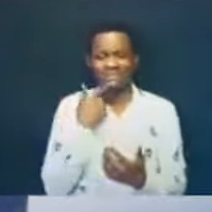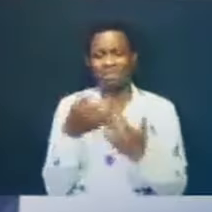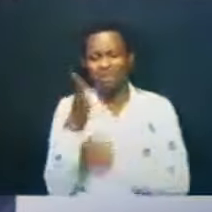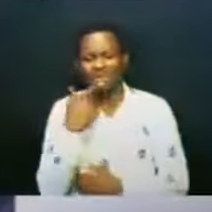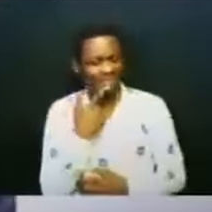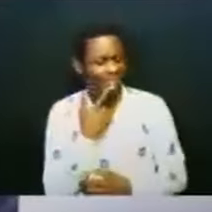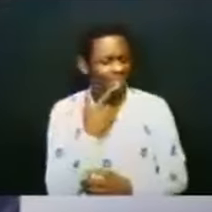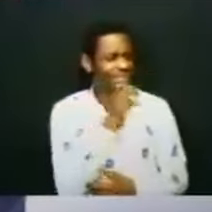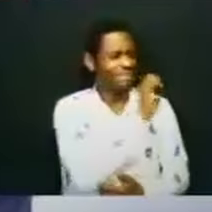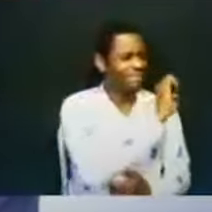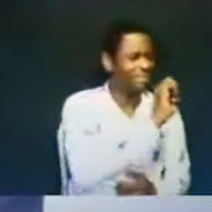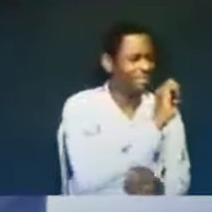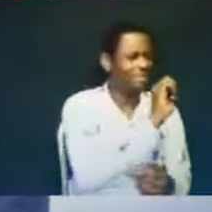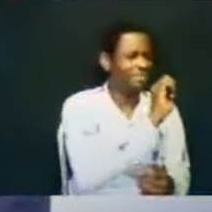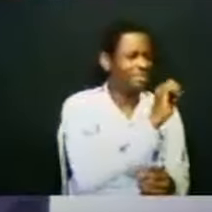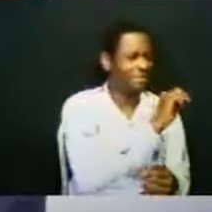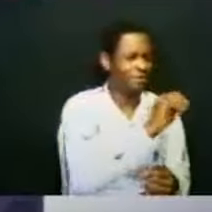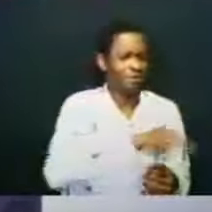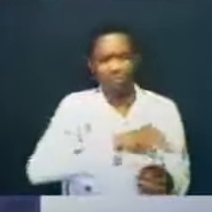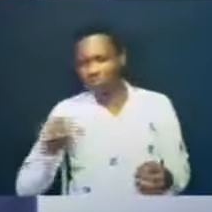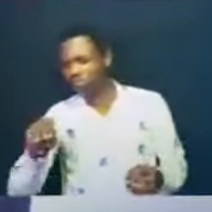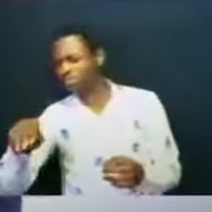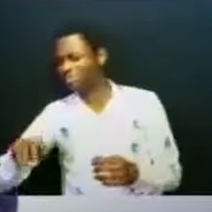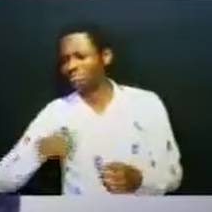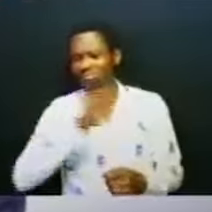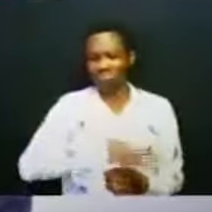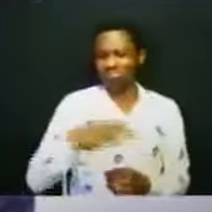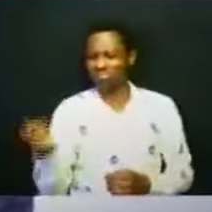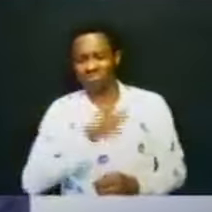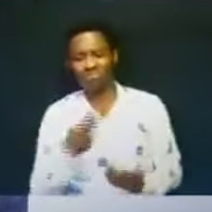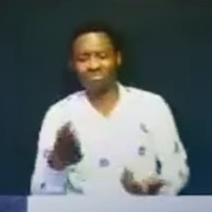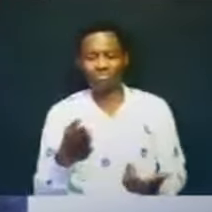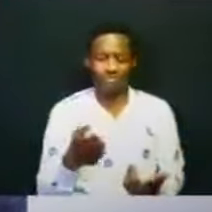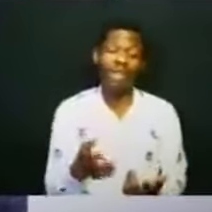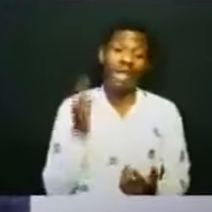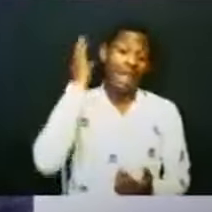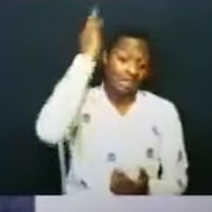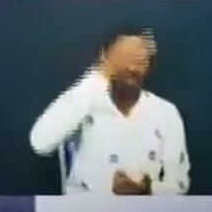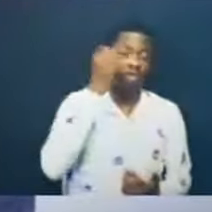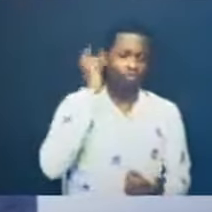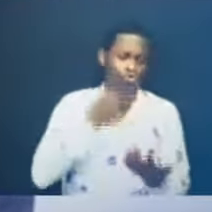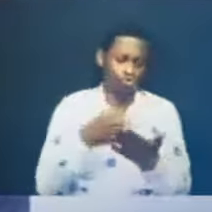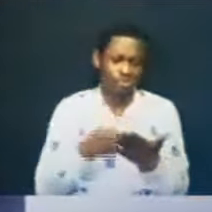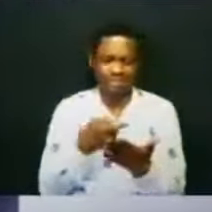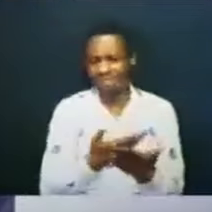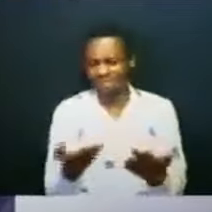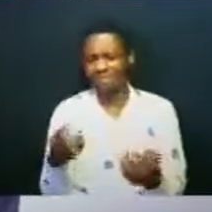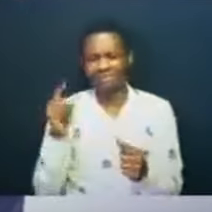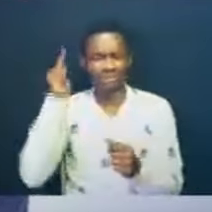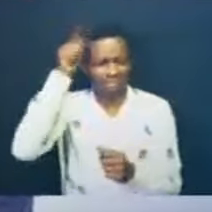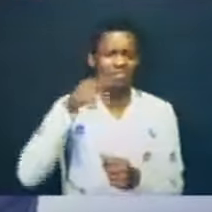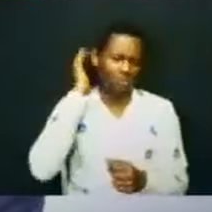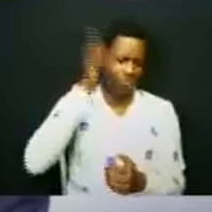west. Yeah, we'll talk about these things later. That should be a bit in common affair. No, maybe a nipper to me, a dear one, or